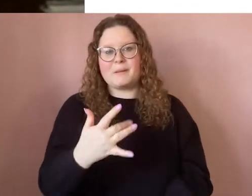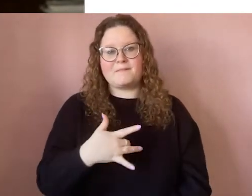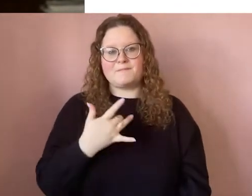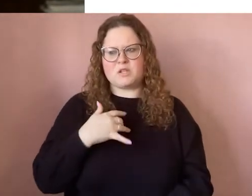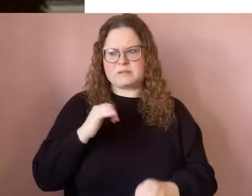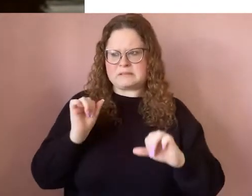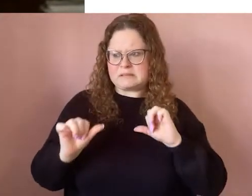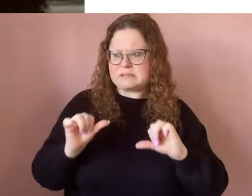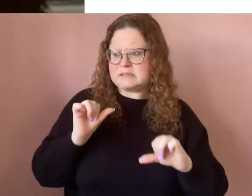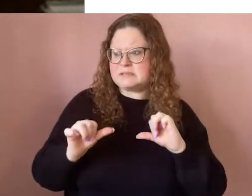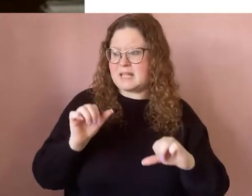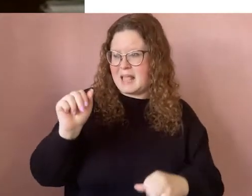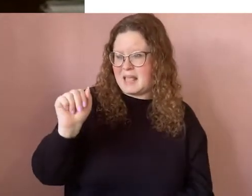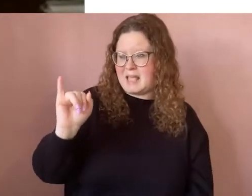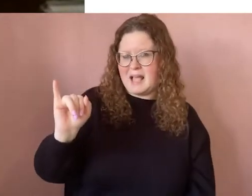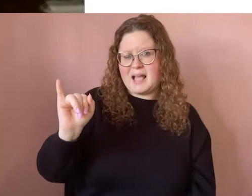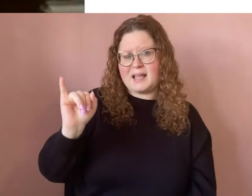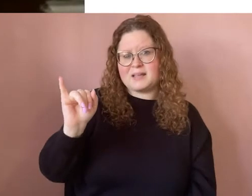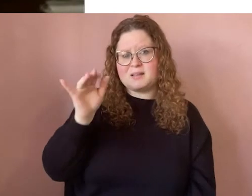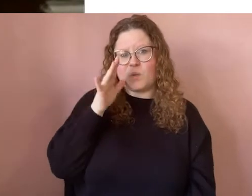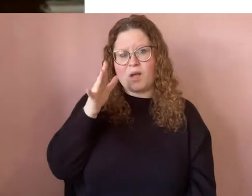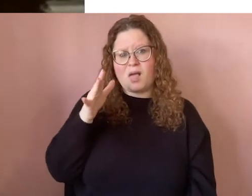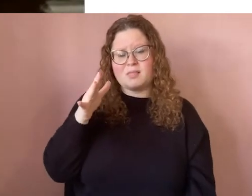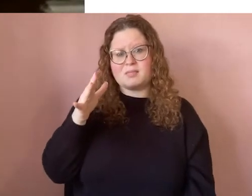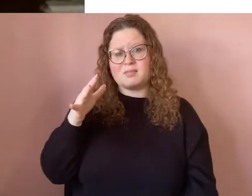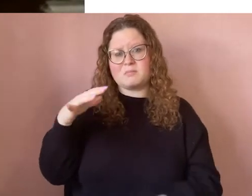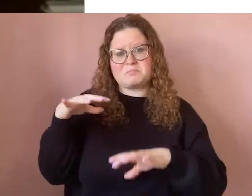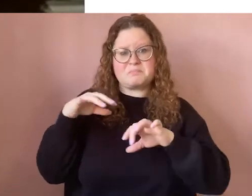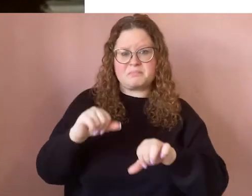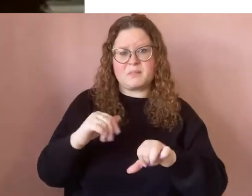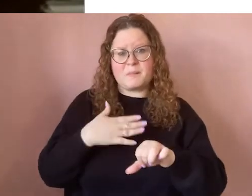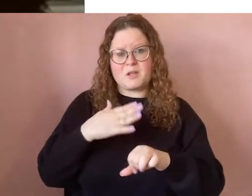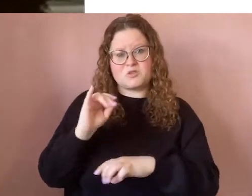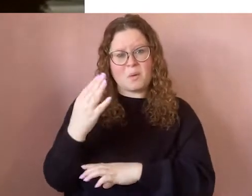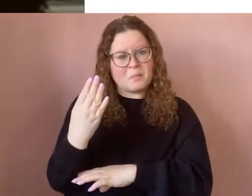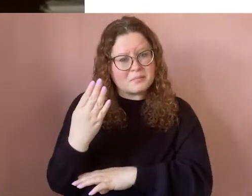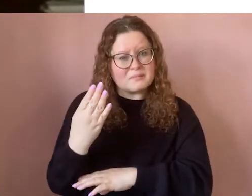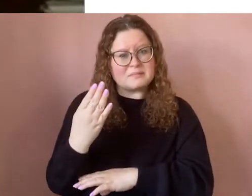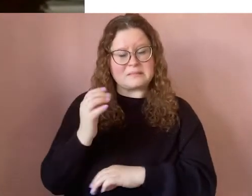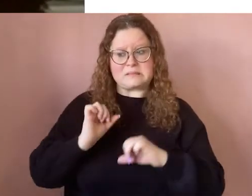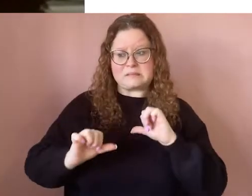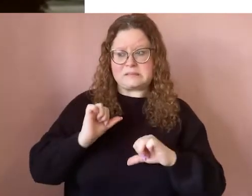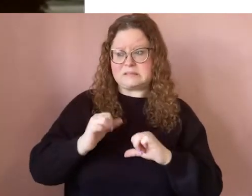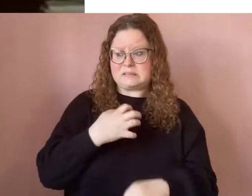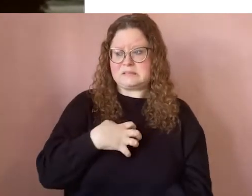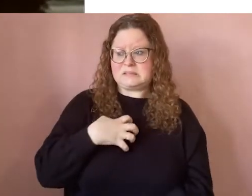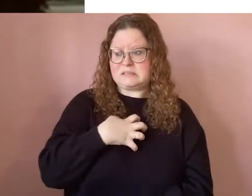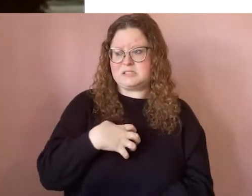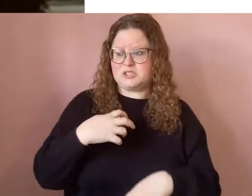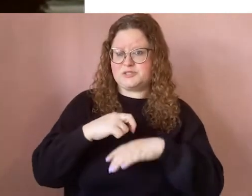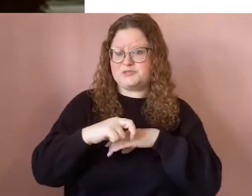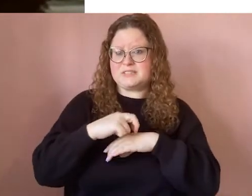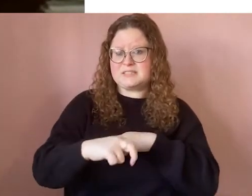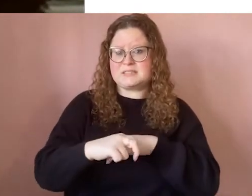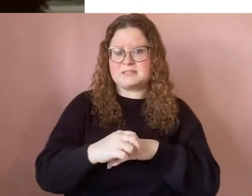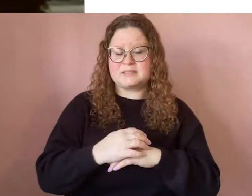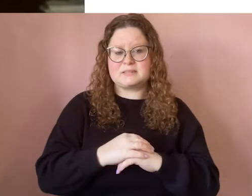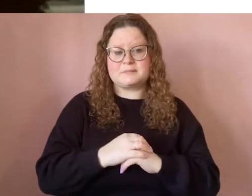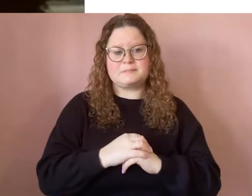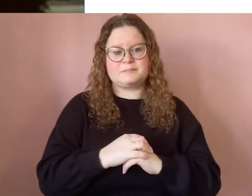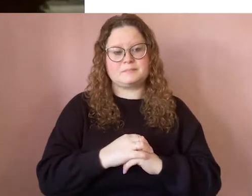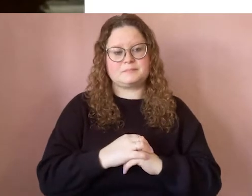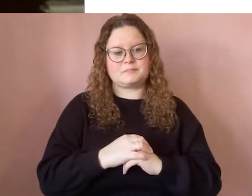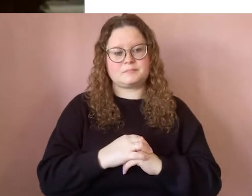part of the risk to mental well-being. And I think the other part of this, though, is that if we are an economy